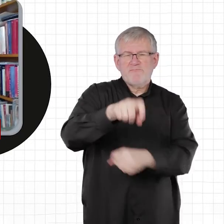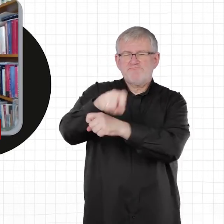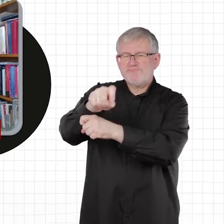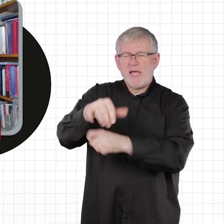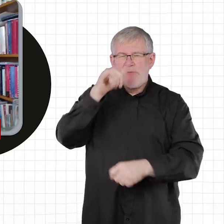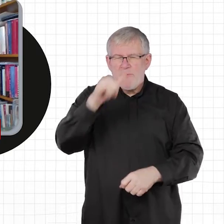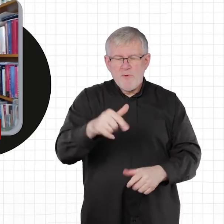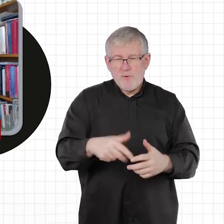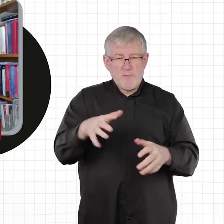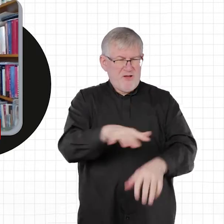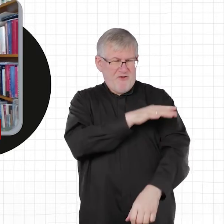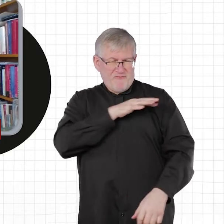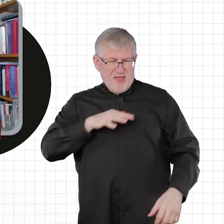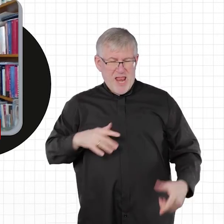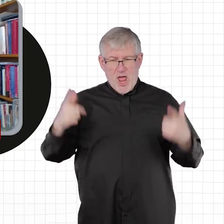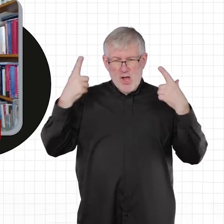Thank you very much.